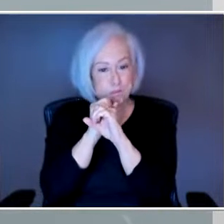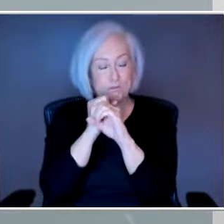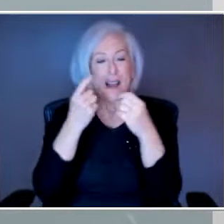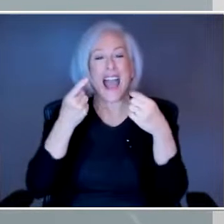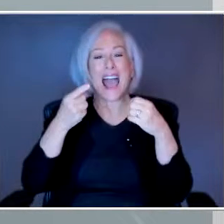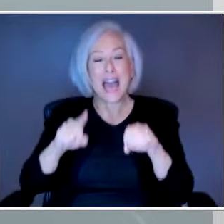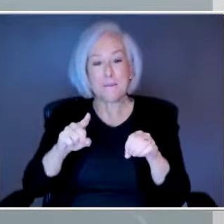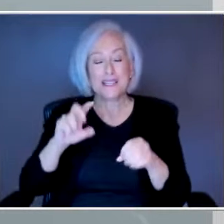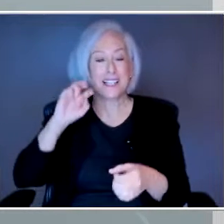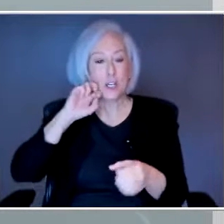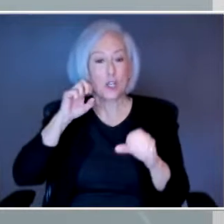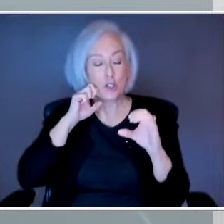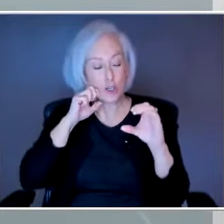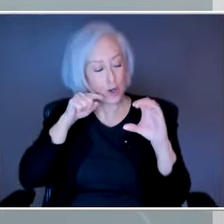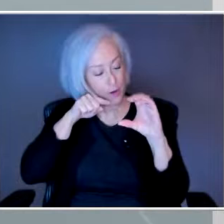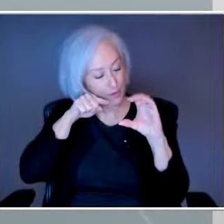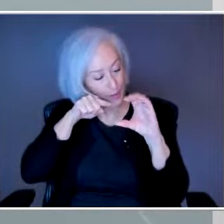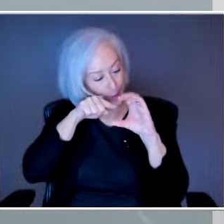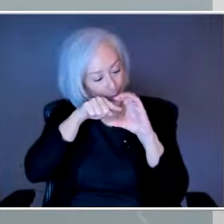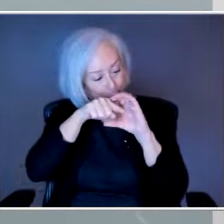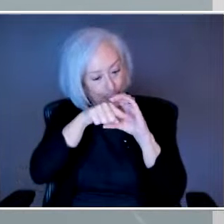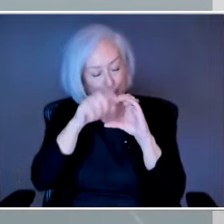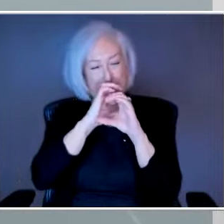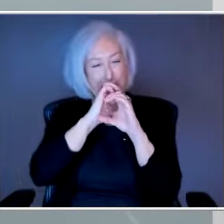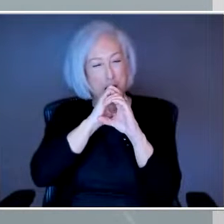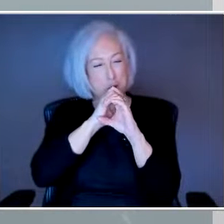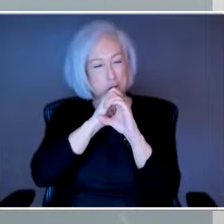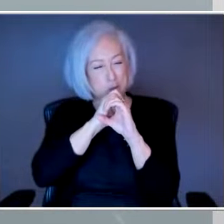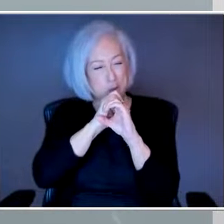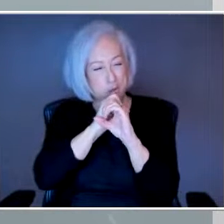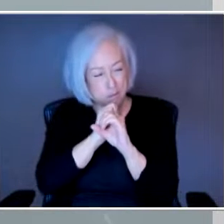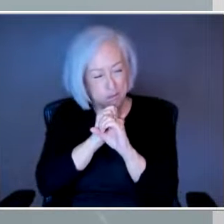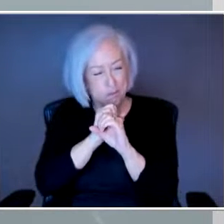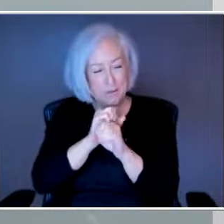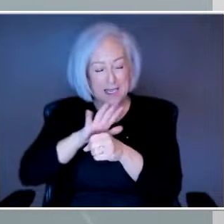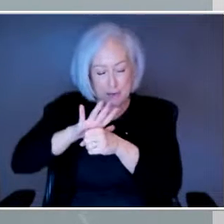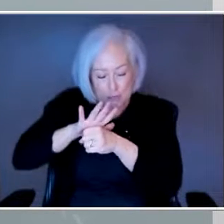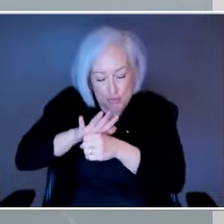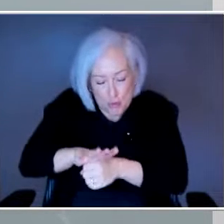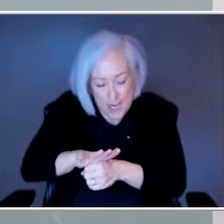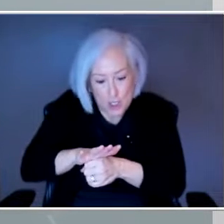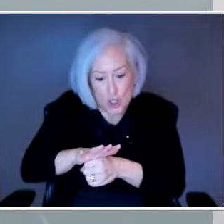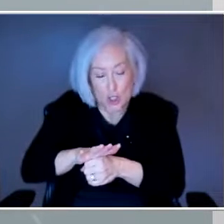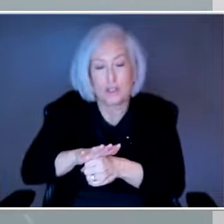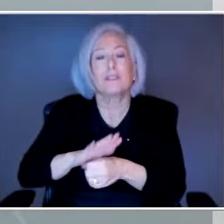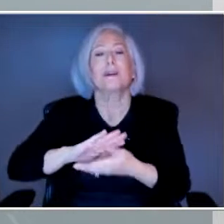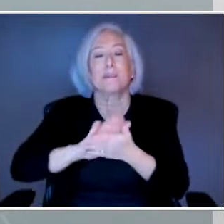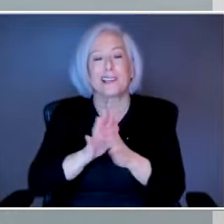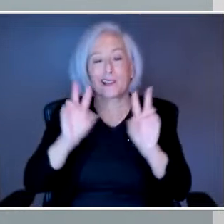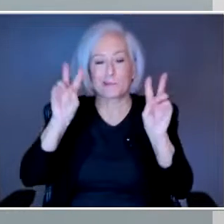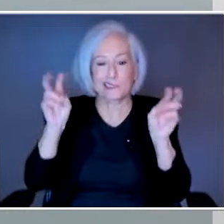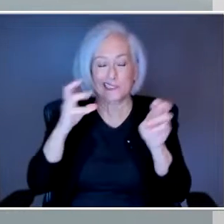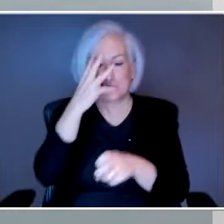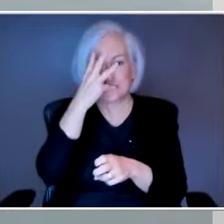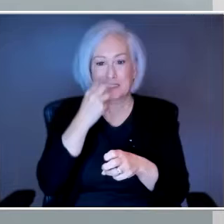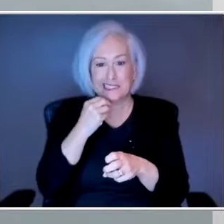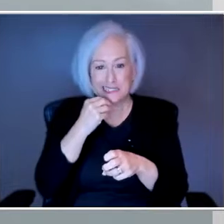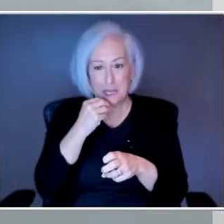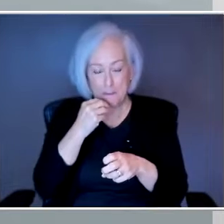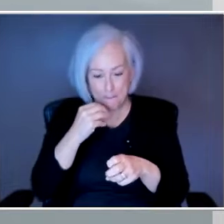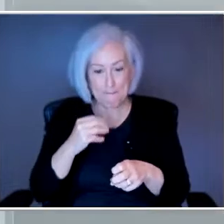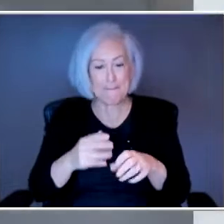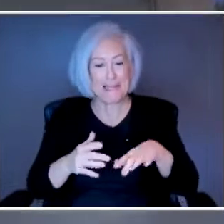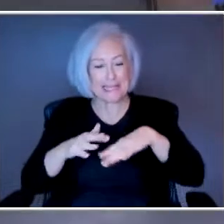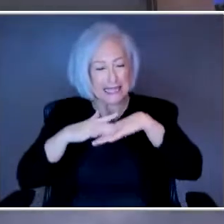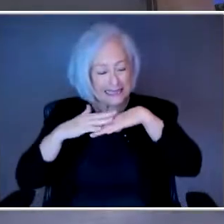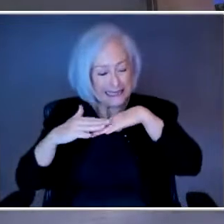kind of the softest, spongiest thing, gets pressed. And when it gets pressed, it falls asleep. So when it comes to symptoms, a lot of people think of this must be something